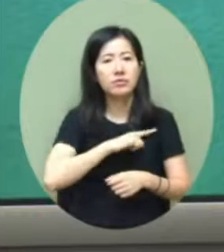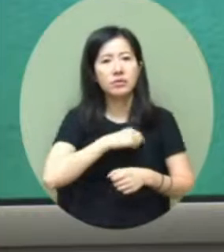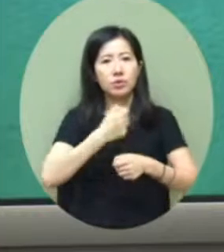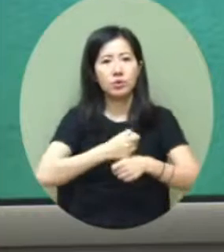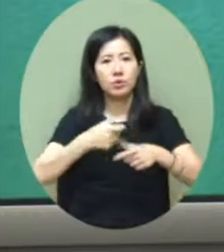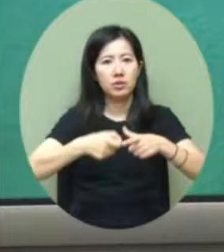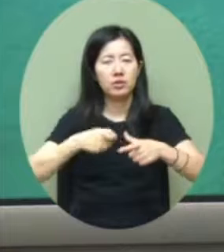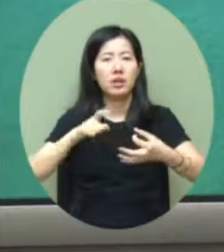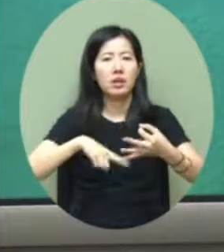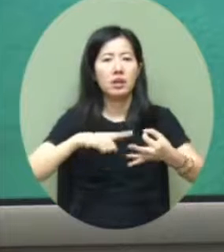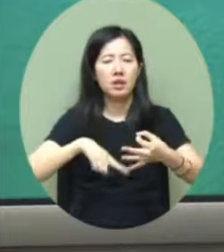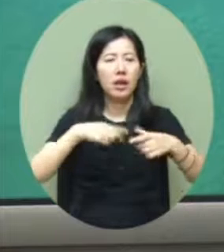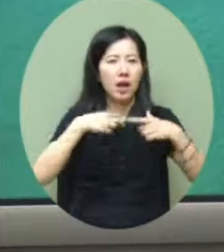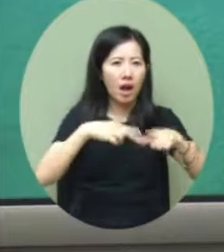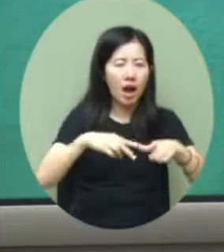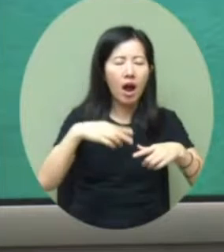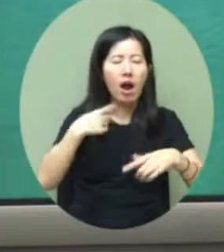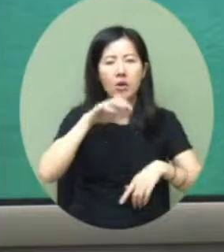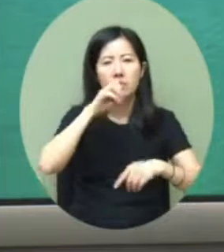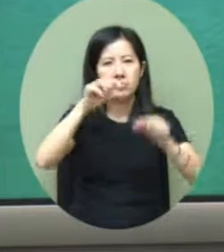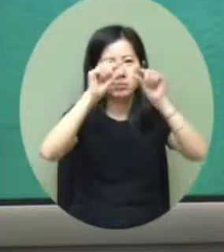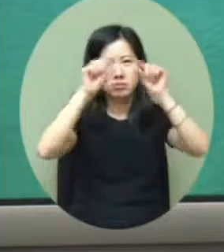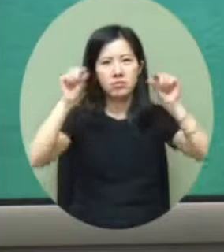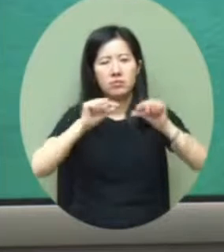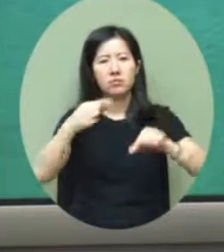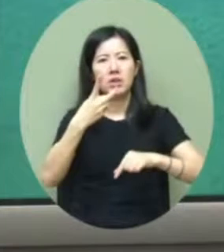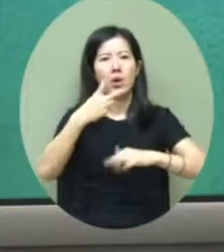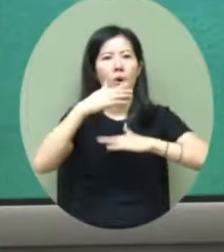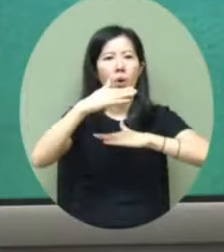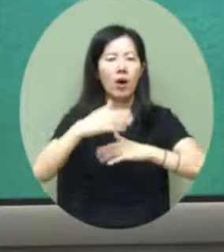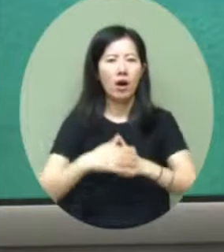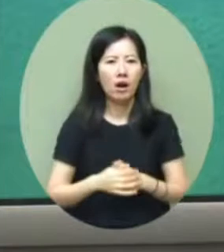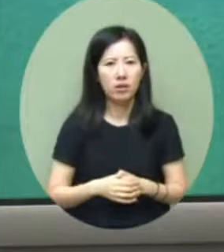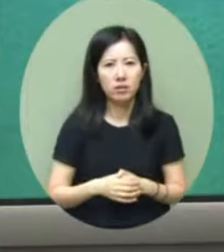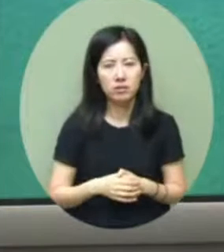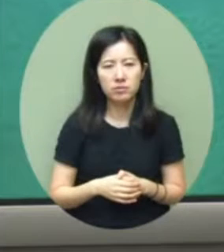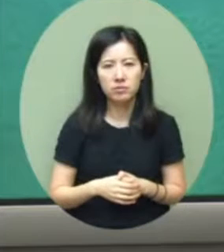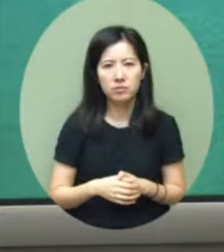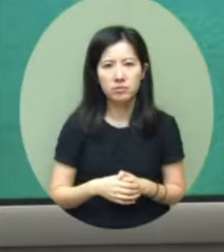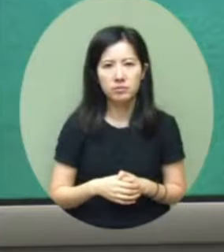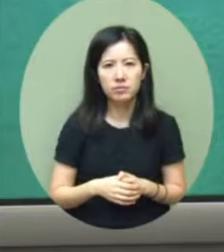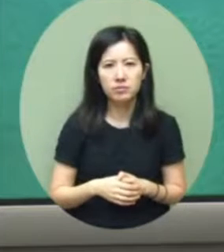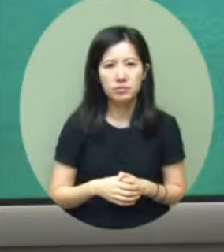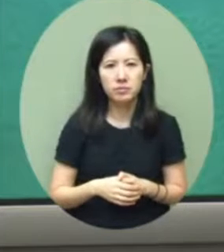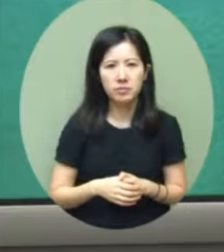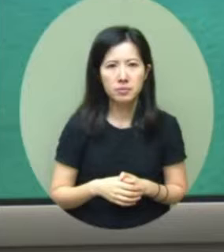named, please identify your media outlet. Please don't ask more than 2 questions.